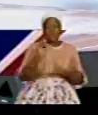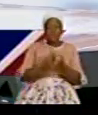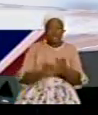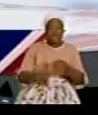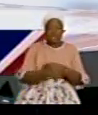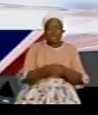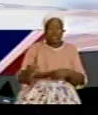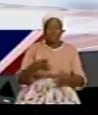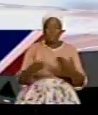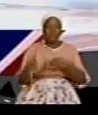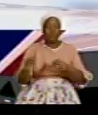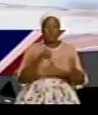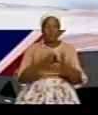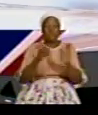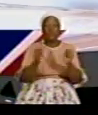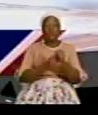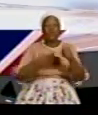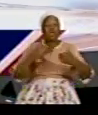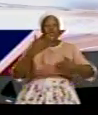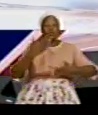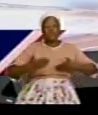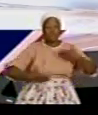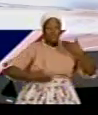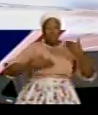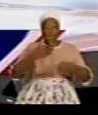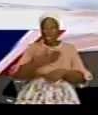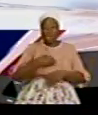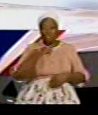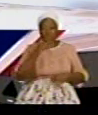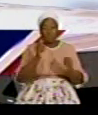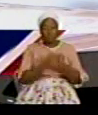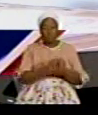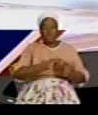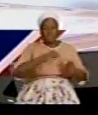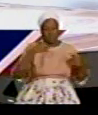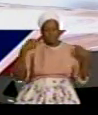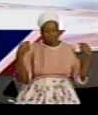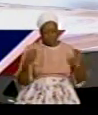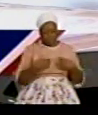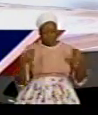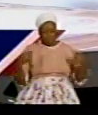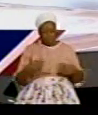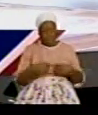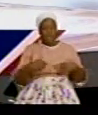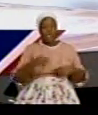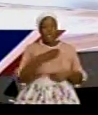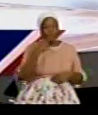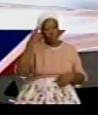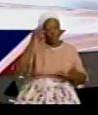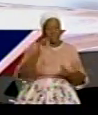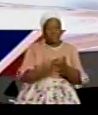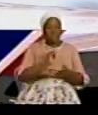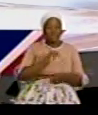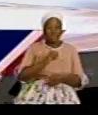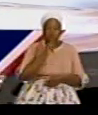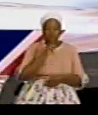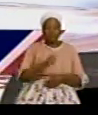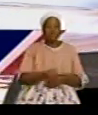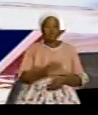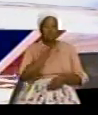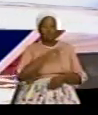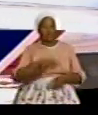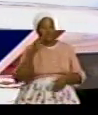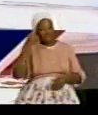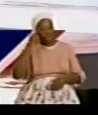they may do it with joy and not with grief, for that is unprofitable for you.